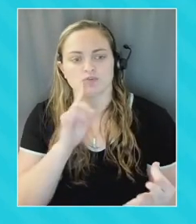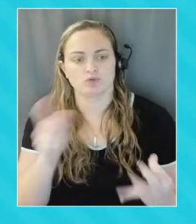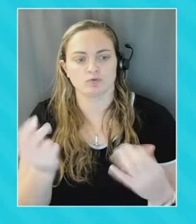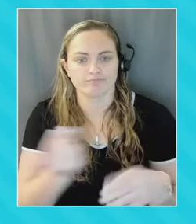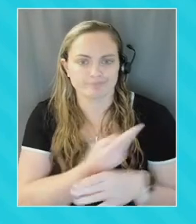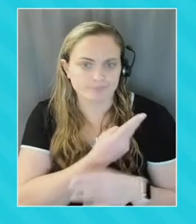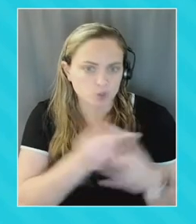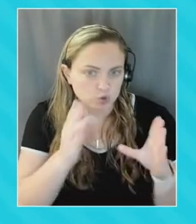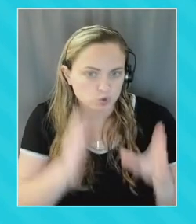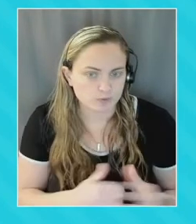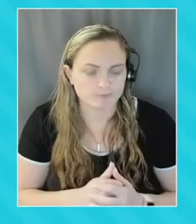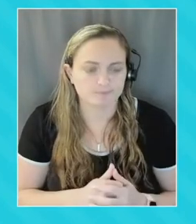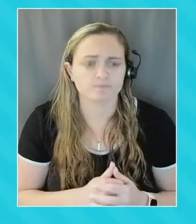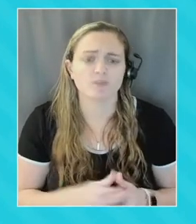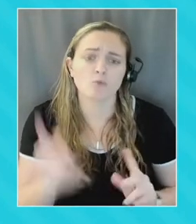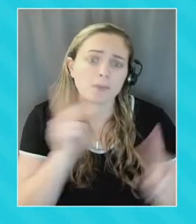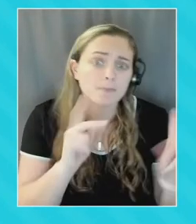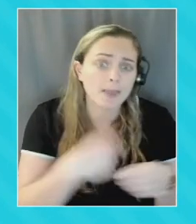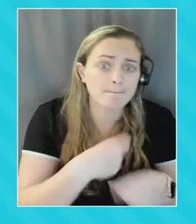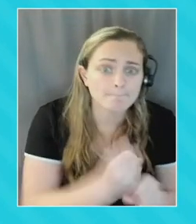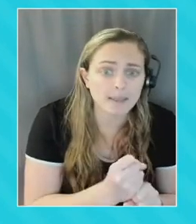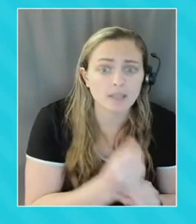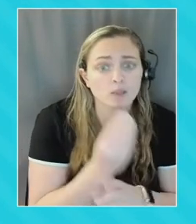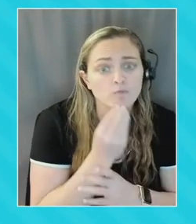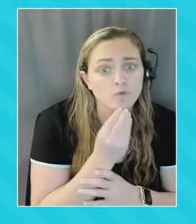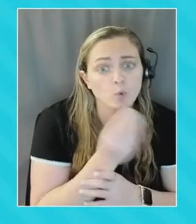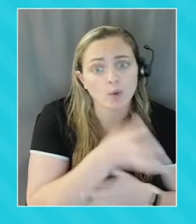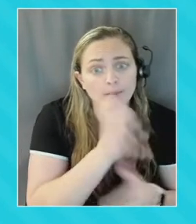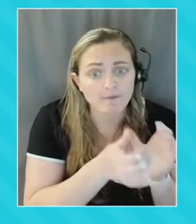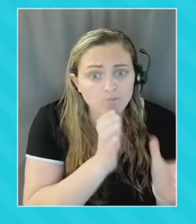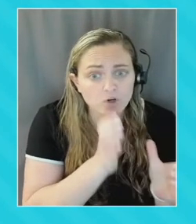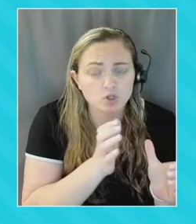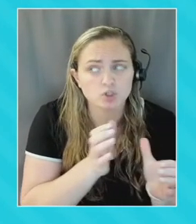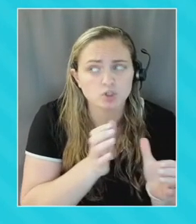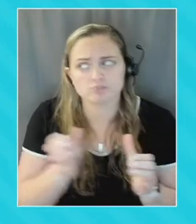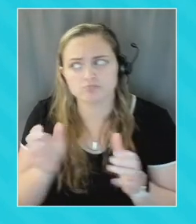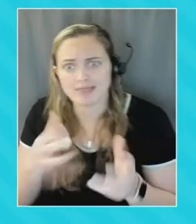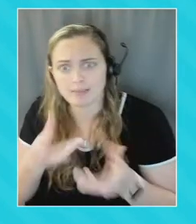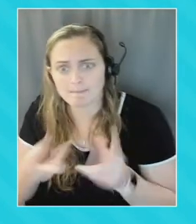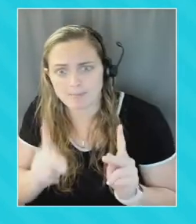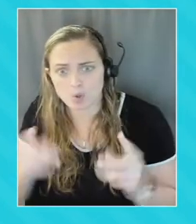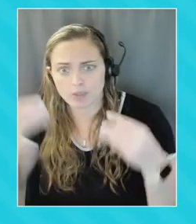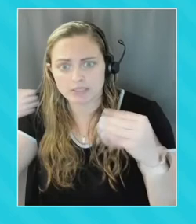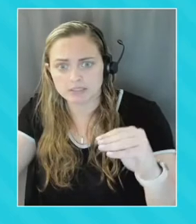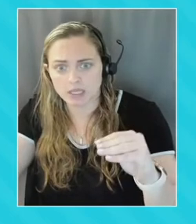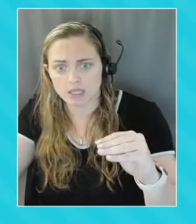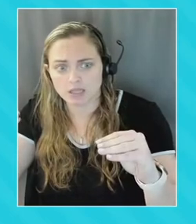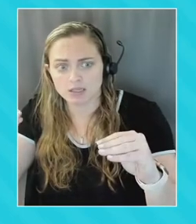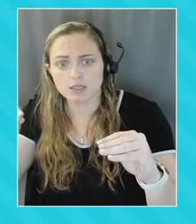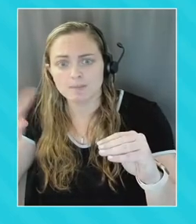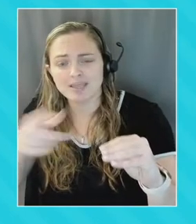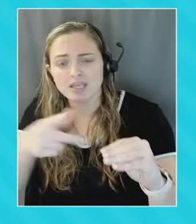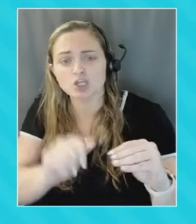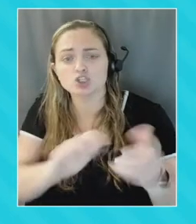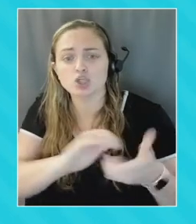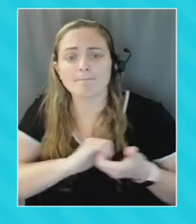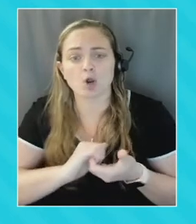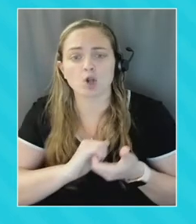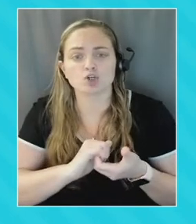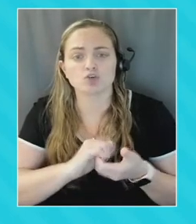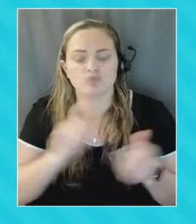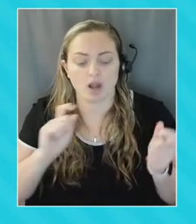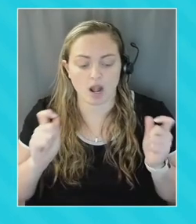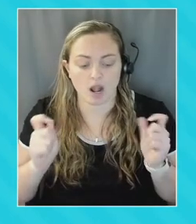food and beverages to the ones that sell these products, PHA's partners have significantly moved the needle